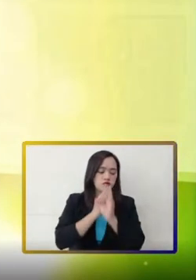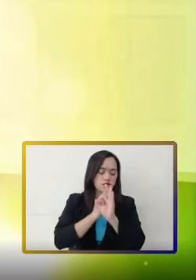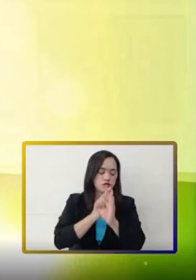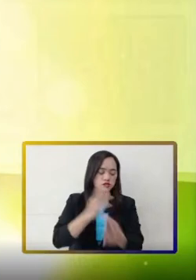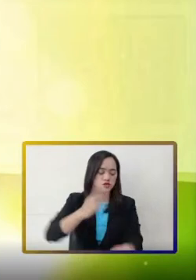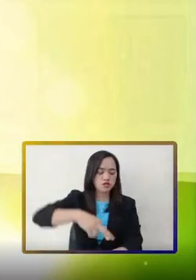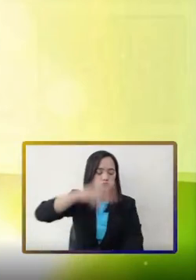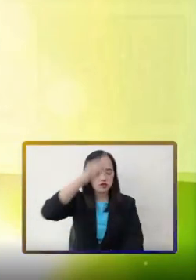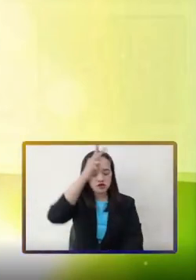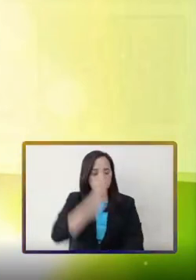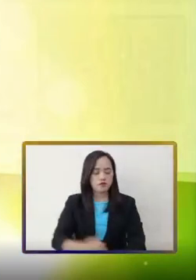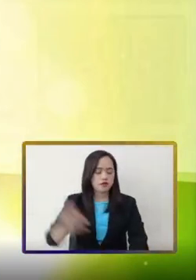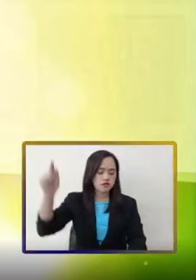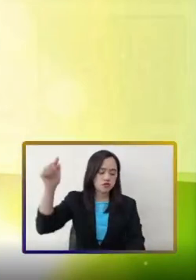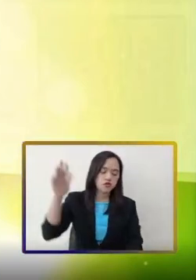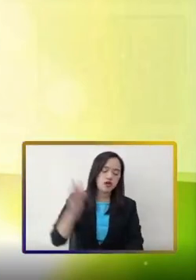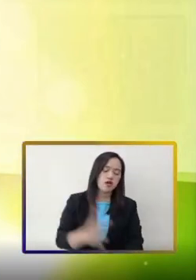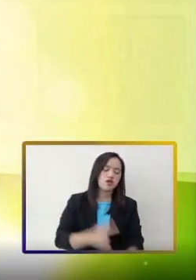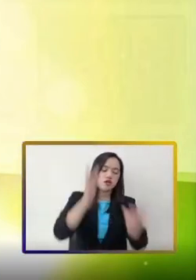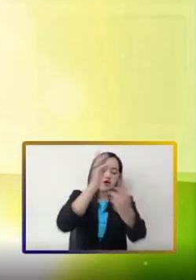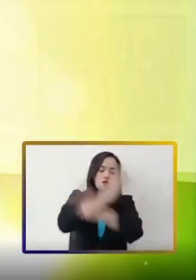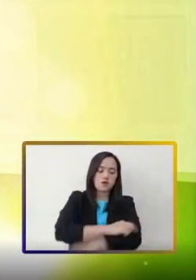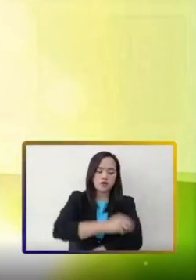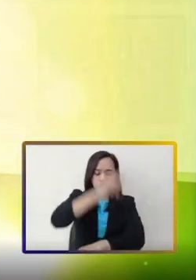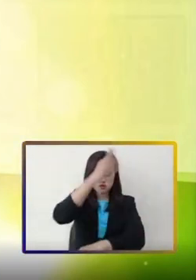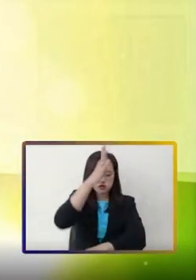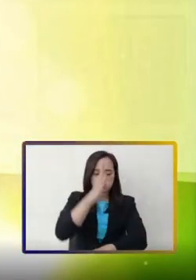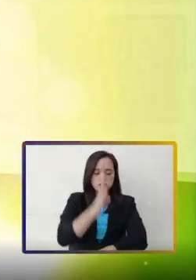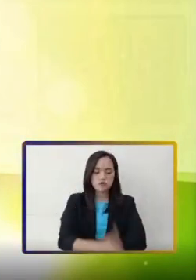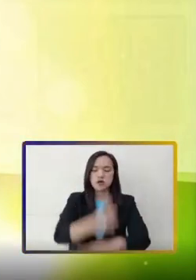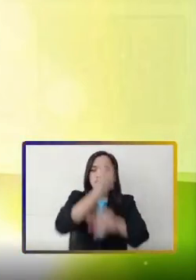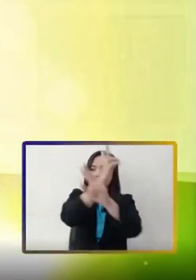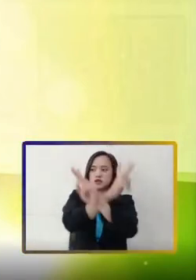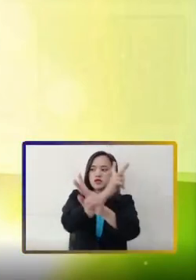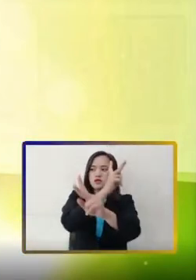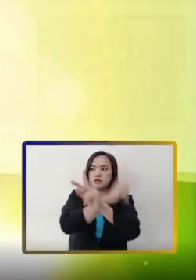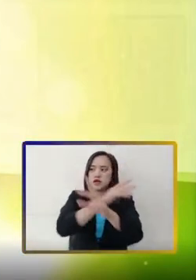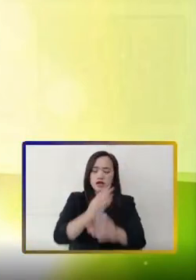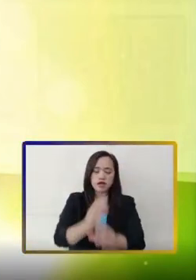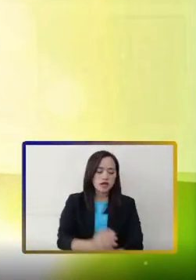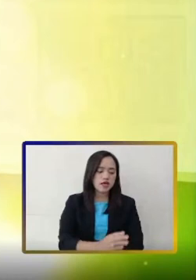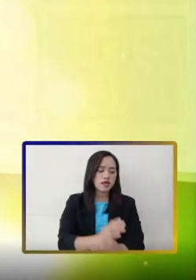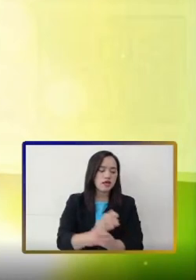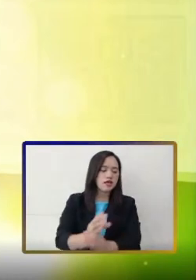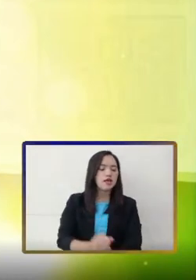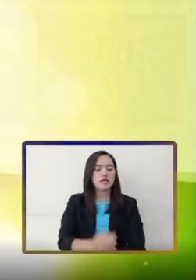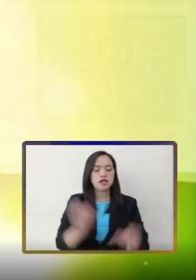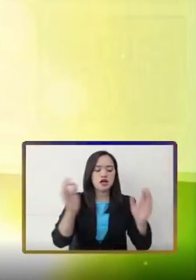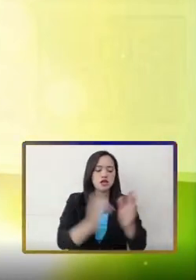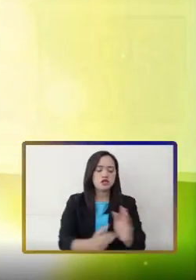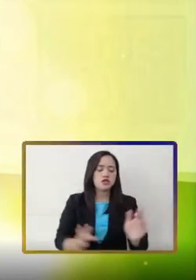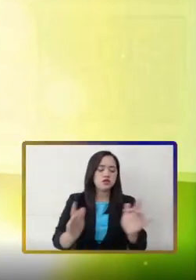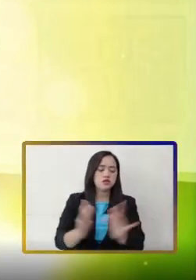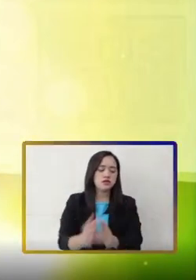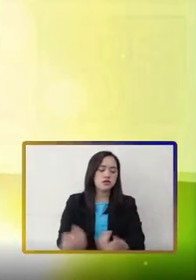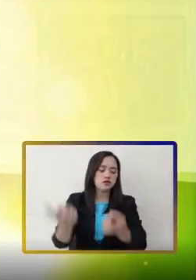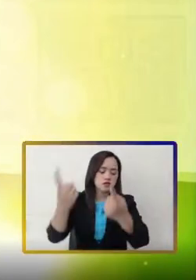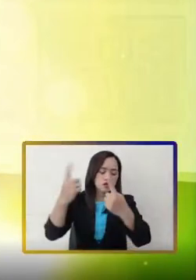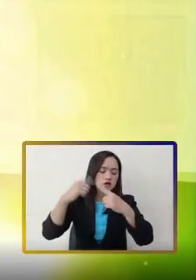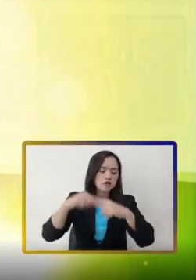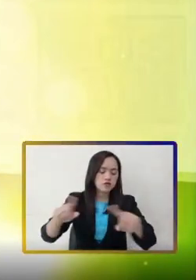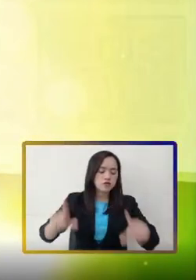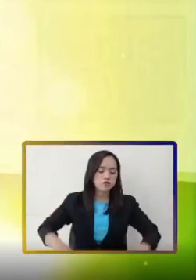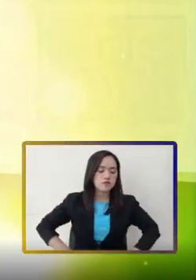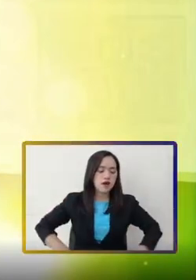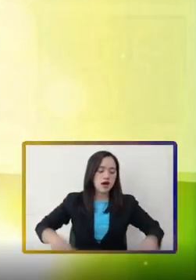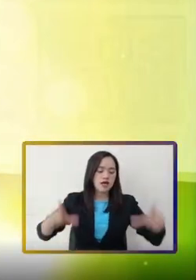the riches of His grace, resting in His sheltering wing, always looking